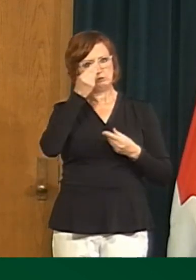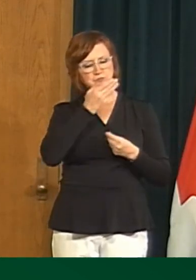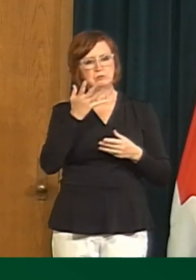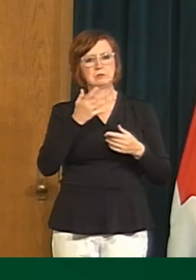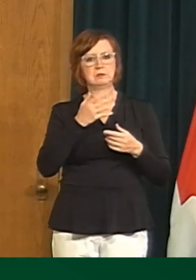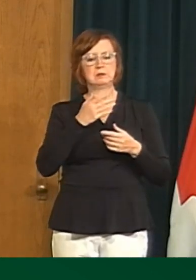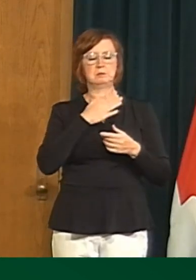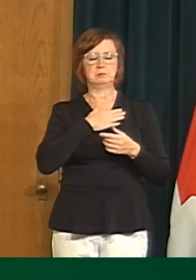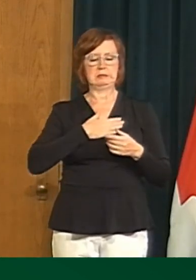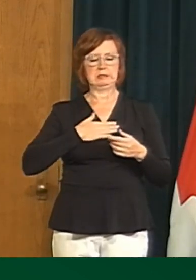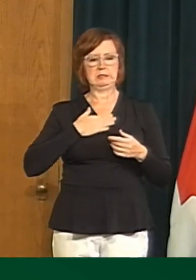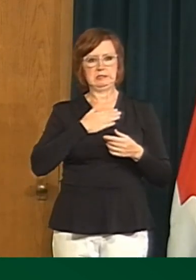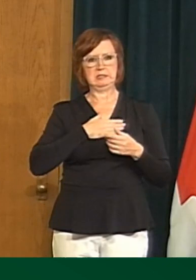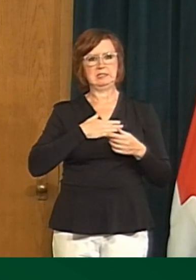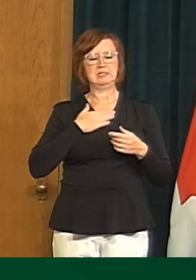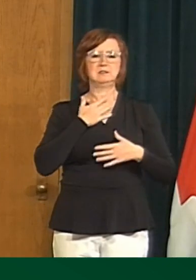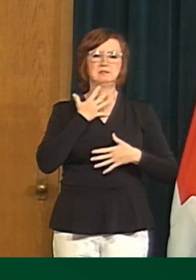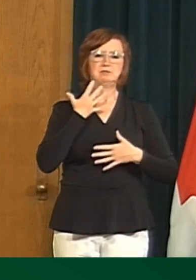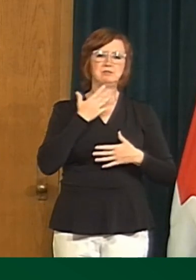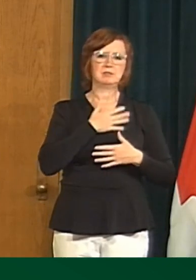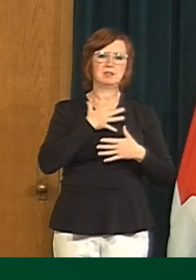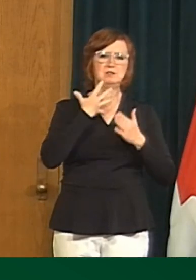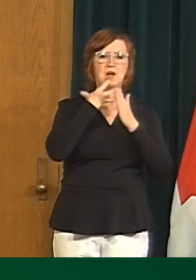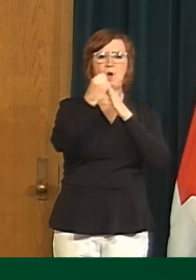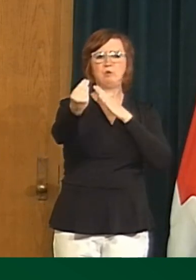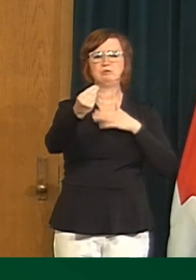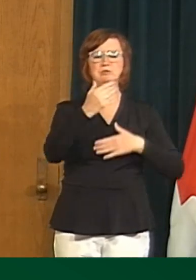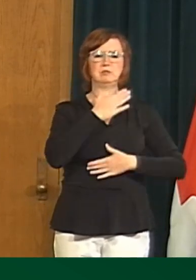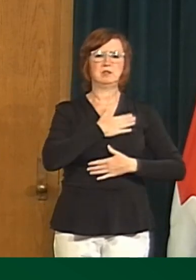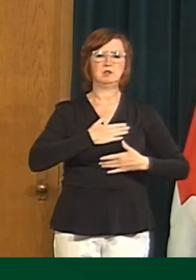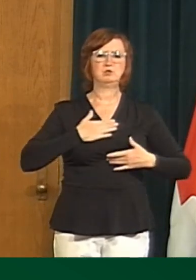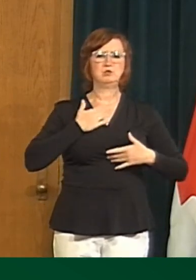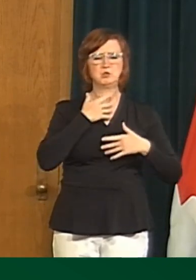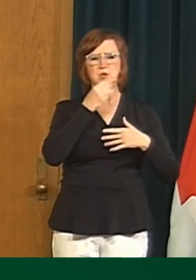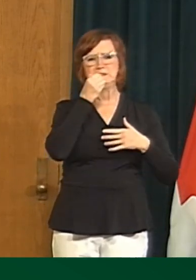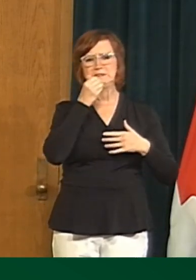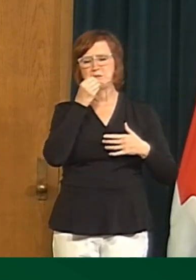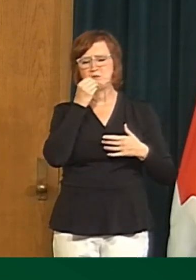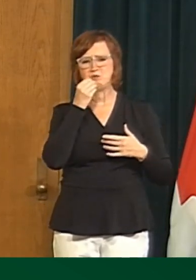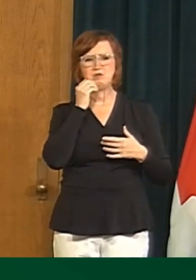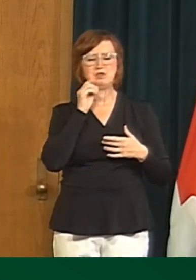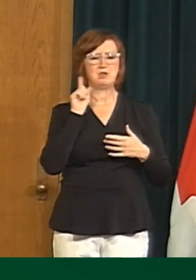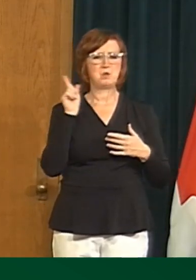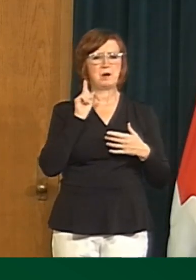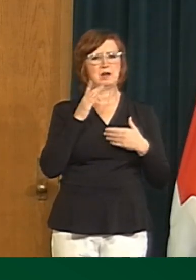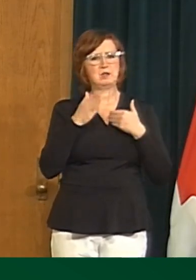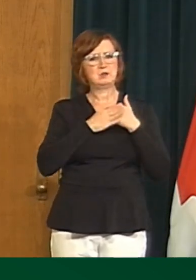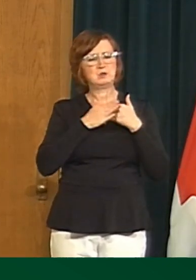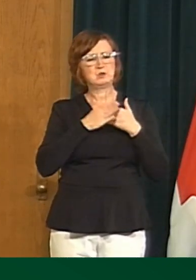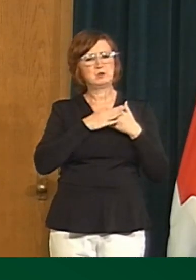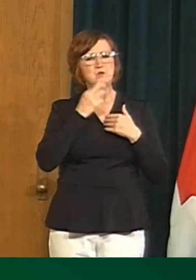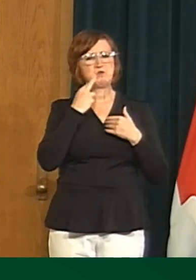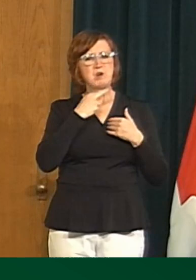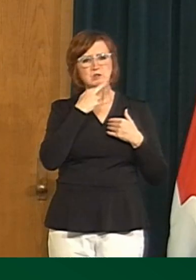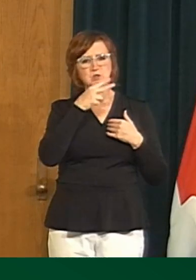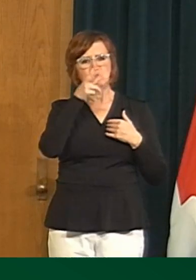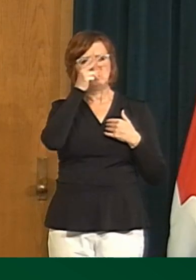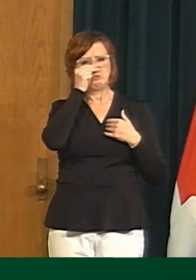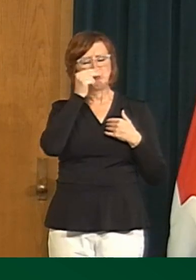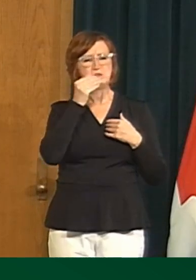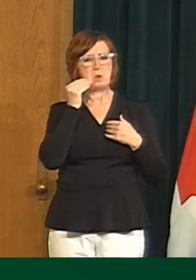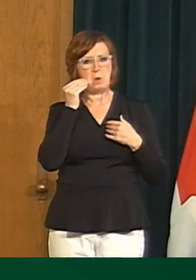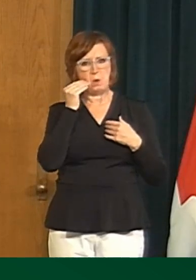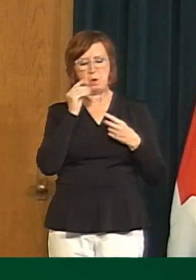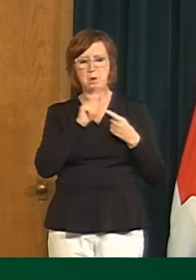to go out in their community and enjoy a meal at their locally owned restaurant, to enjoy and